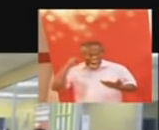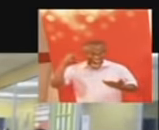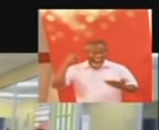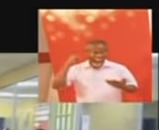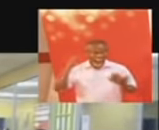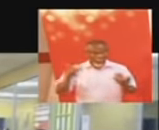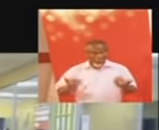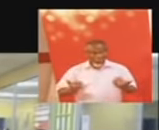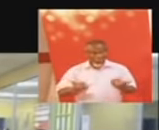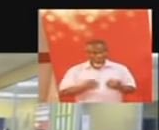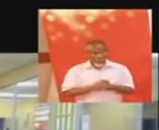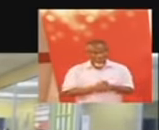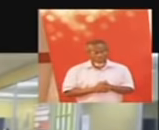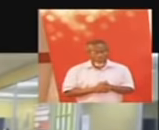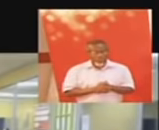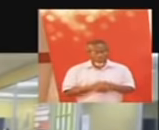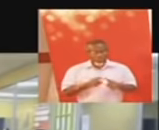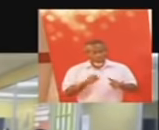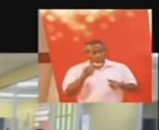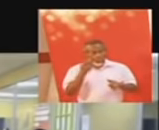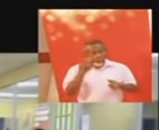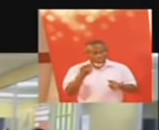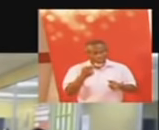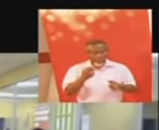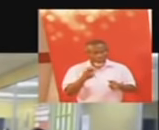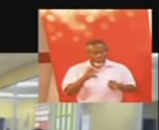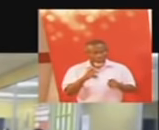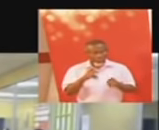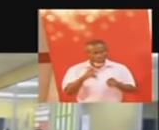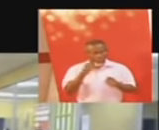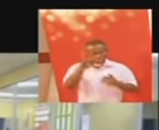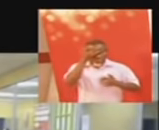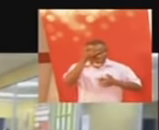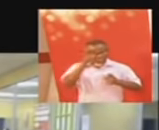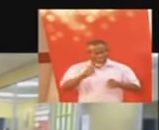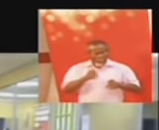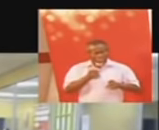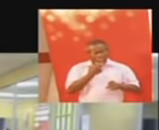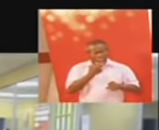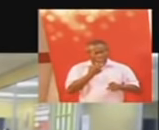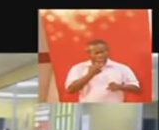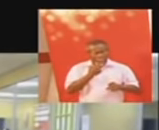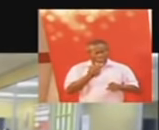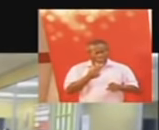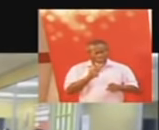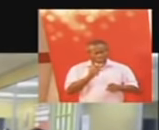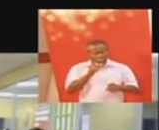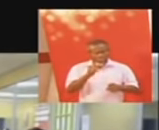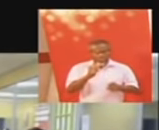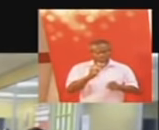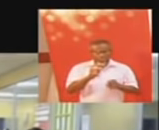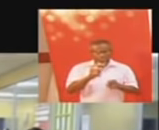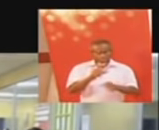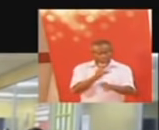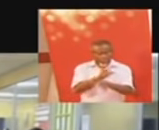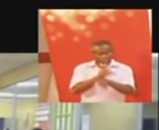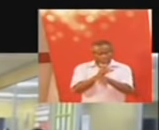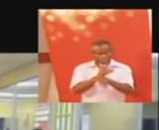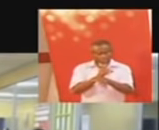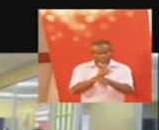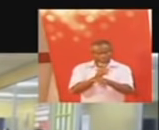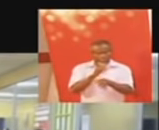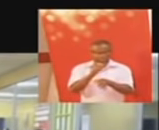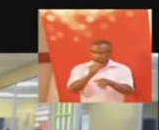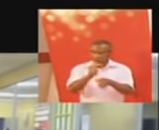right now? Because we're hearing complaints from patients that they're not getting adequate care from nurses at times, not